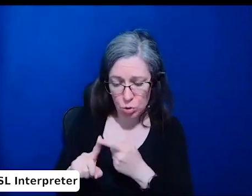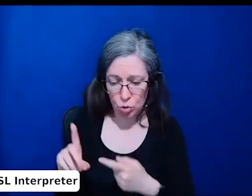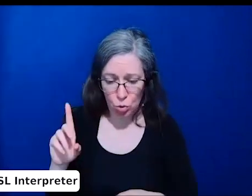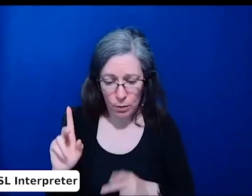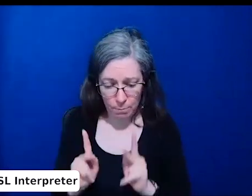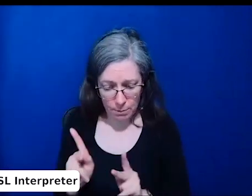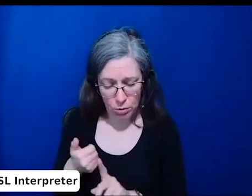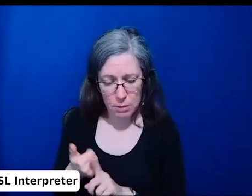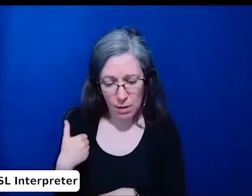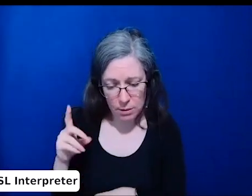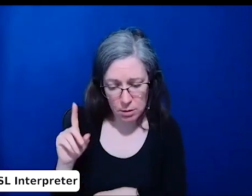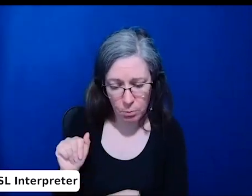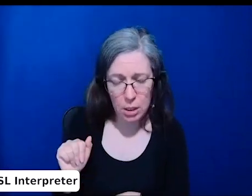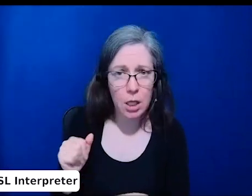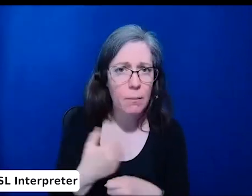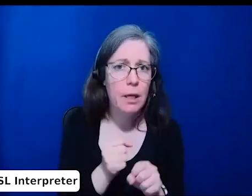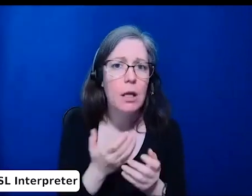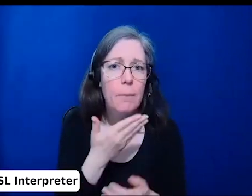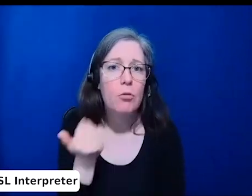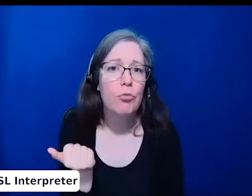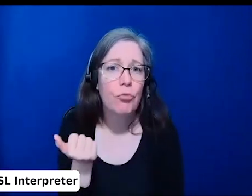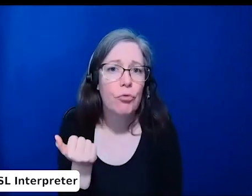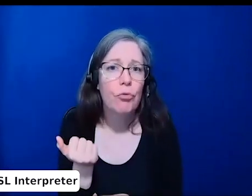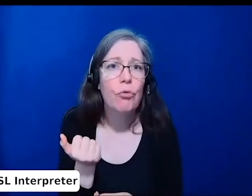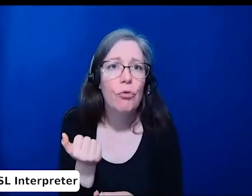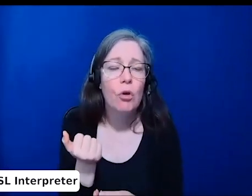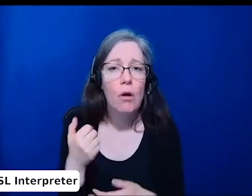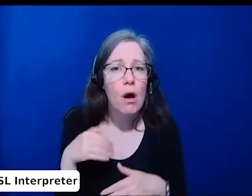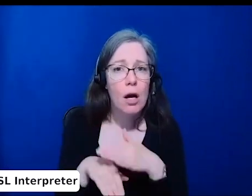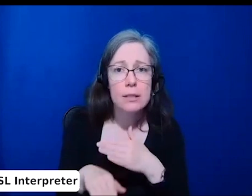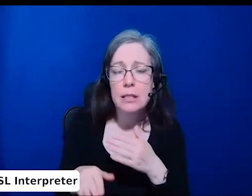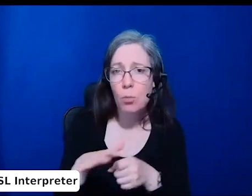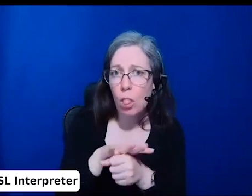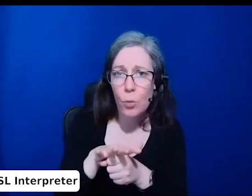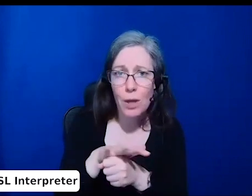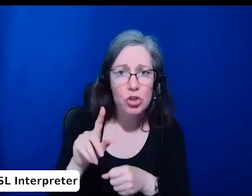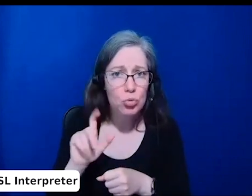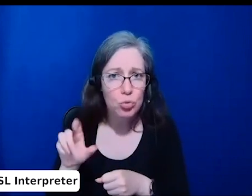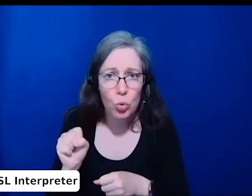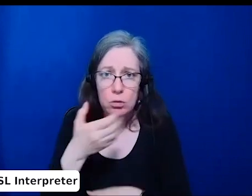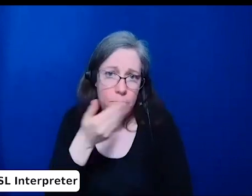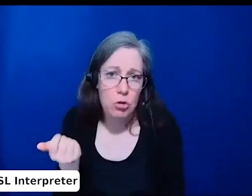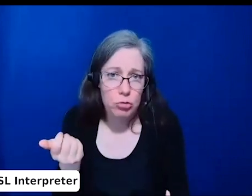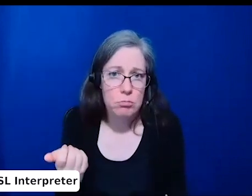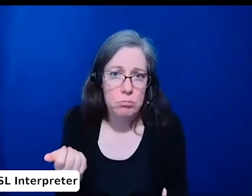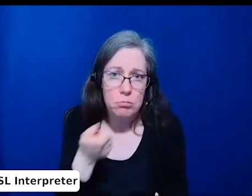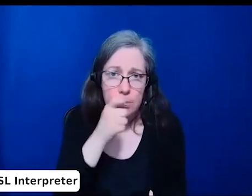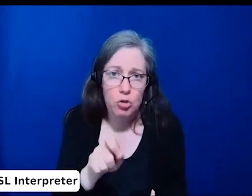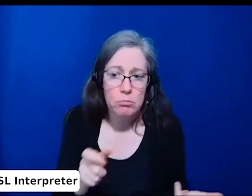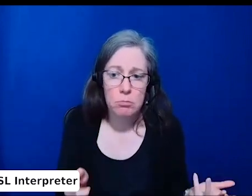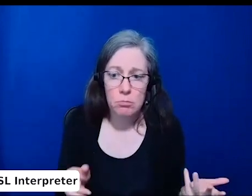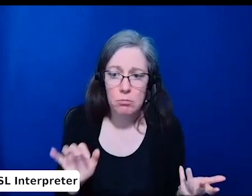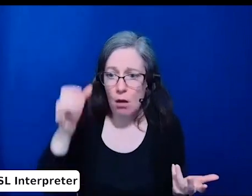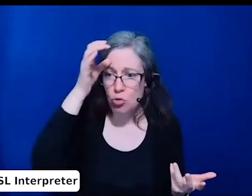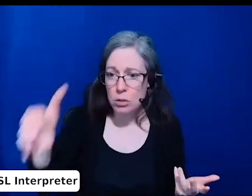better. Accessible locations and tools are just better locations and tools. And this is a sort of a concept